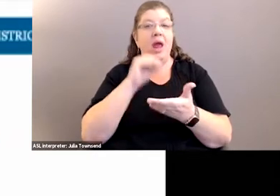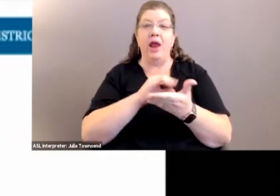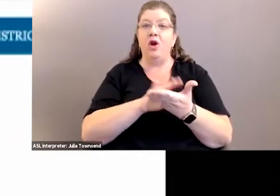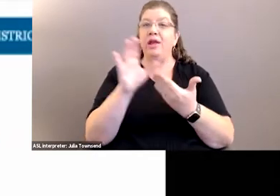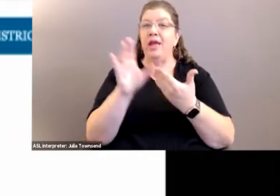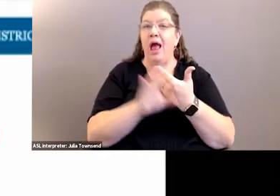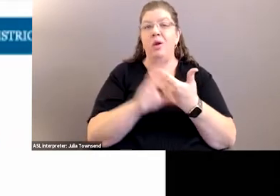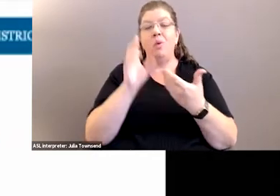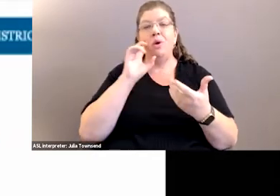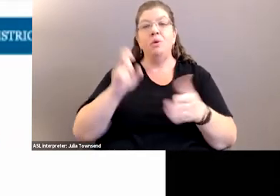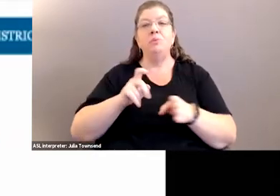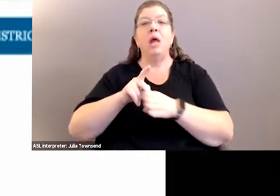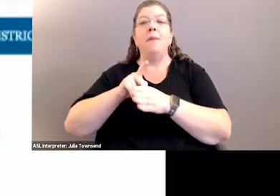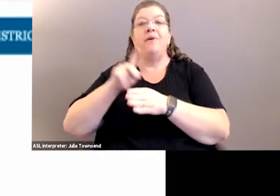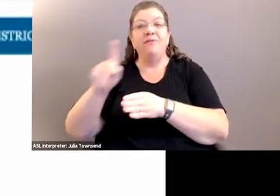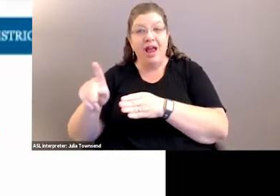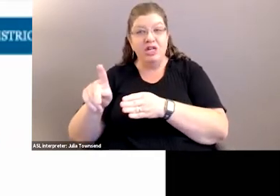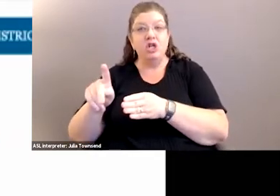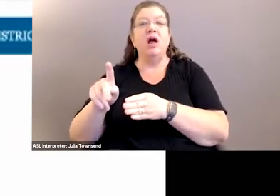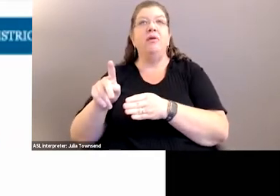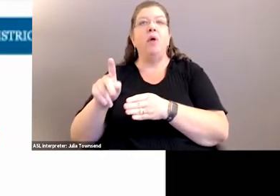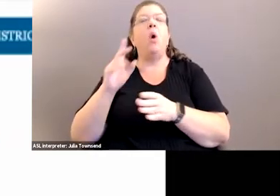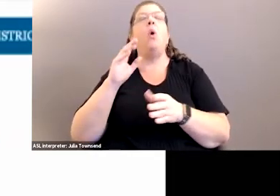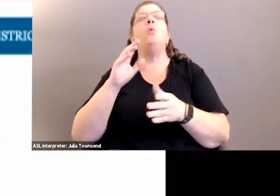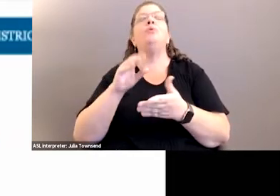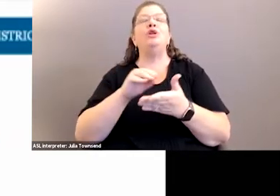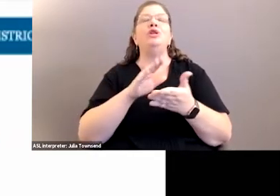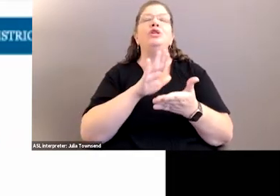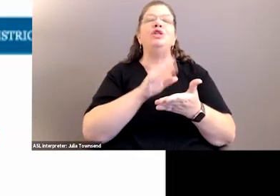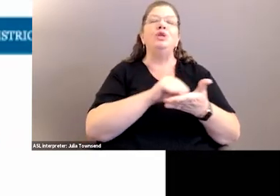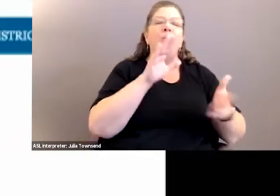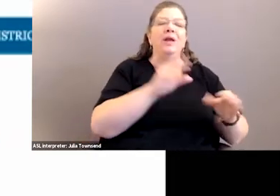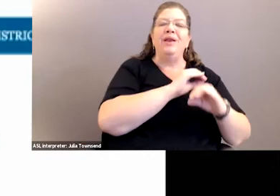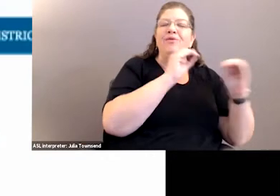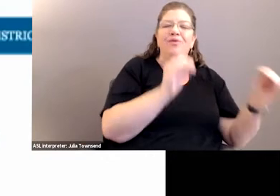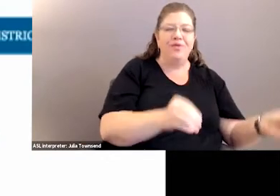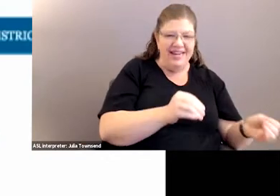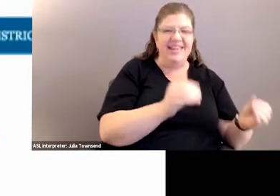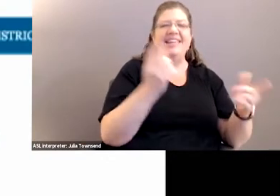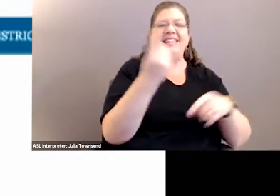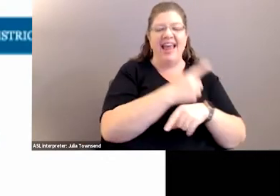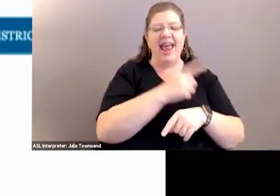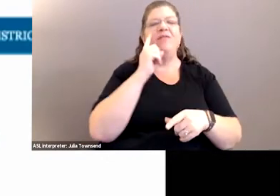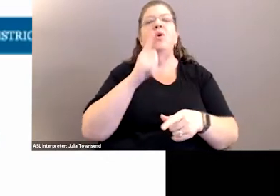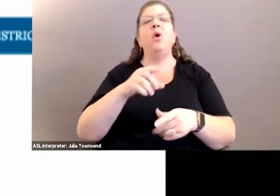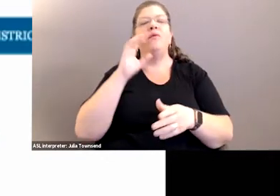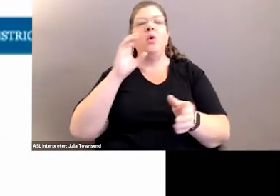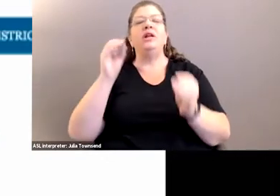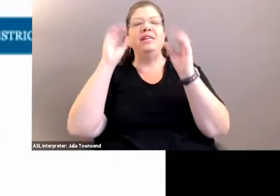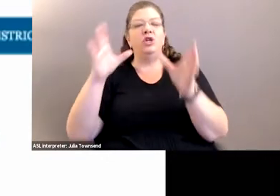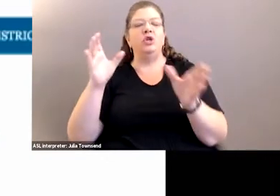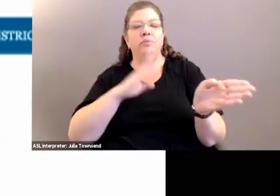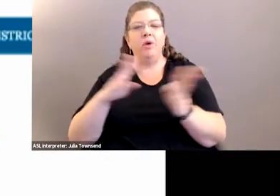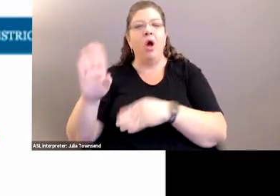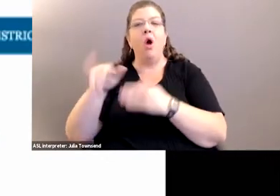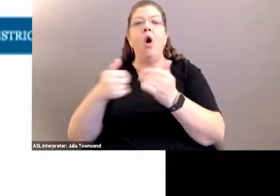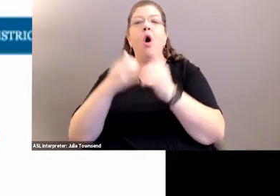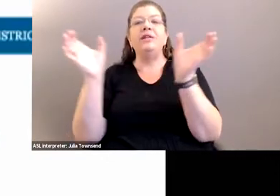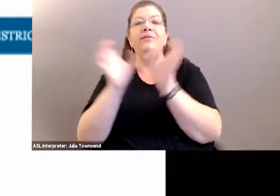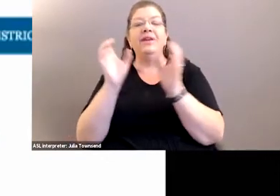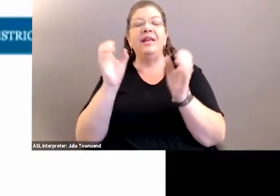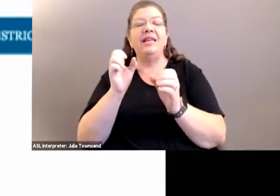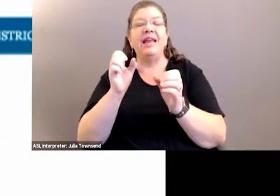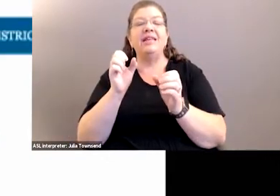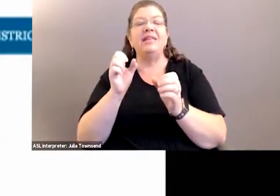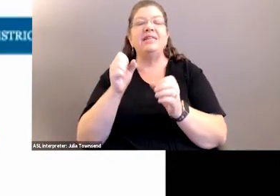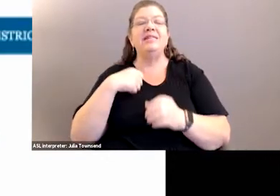a professional development day for our teachers all certificate staff will be at san marcos high school and some of the topics that we will